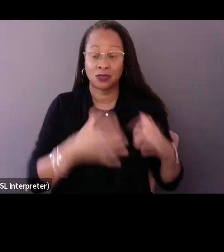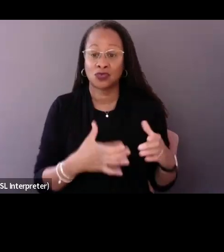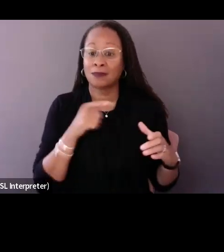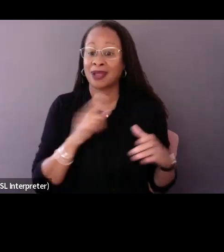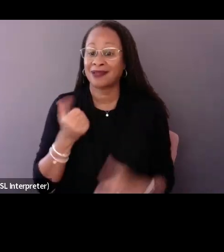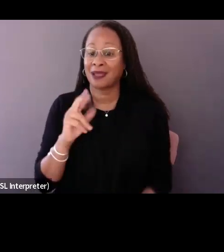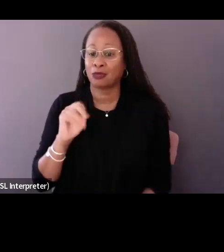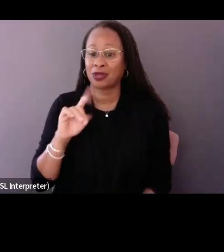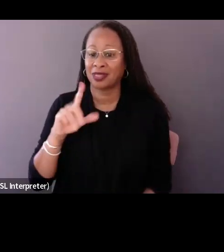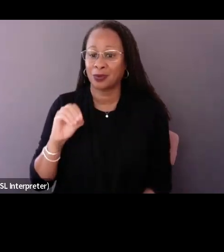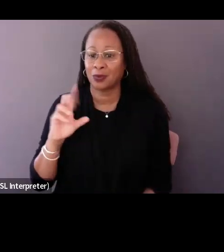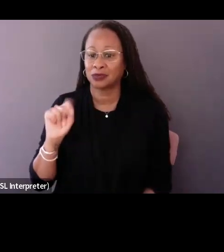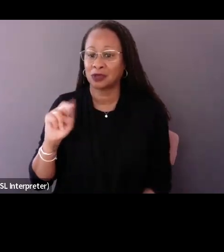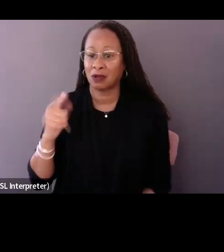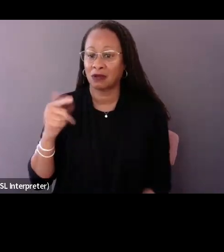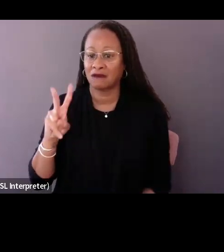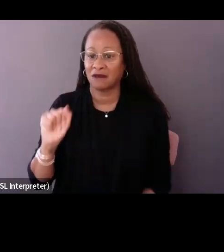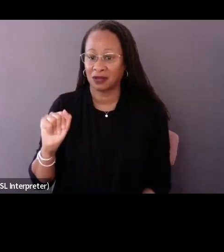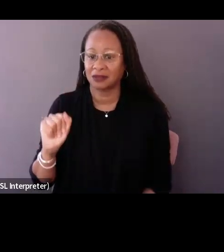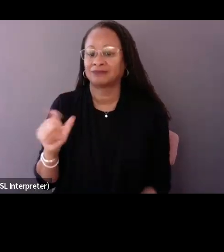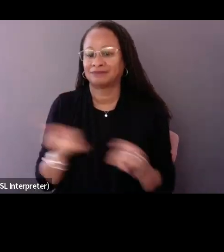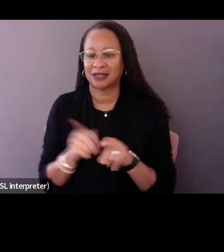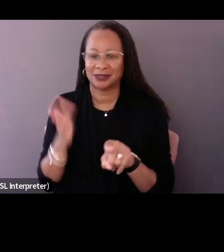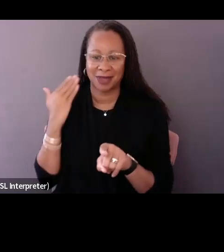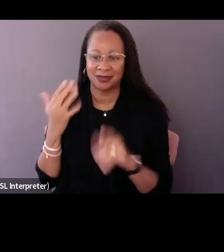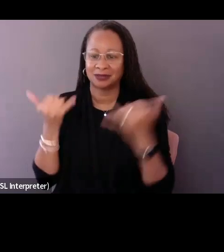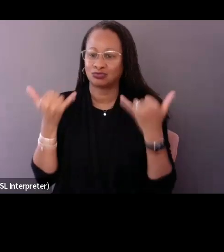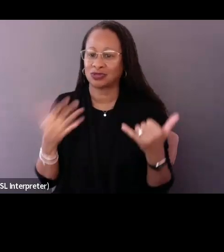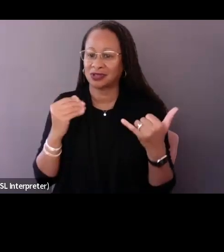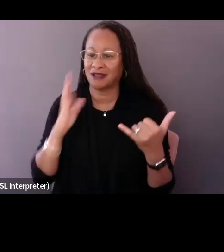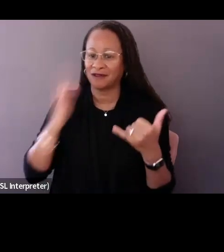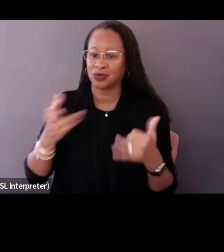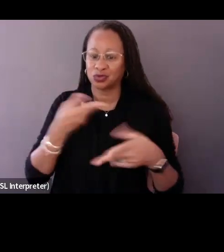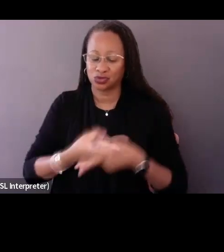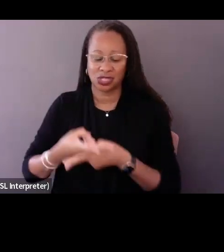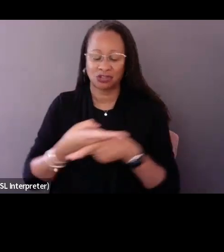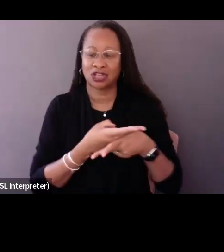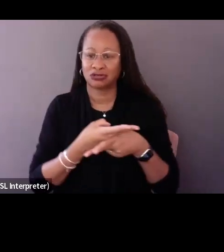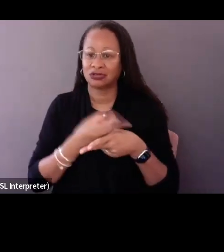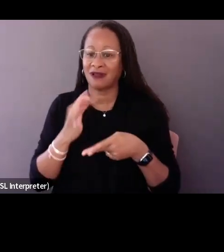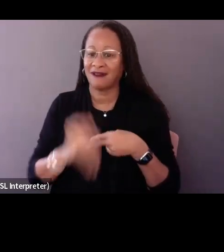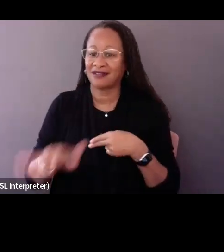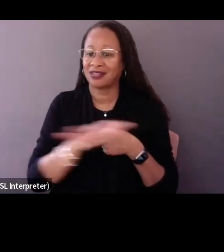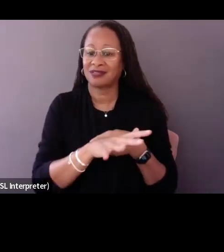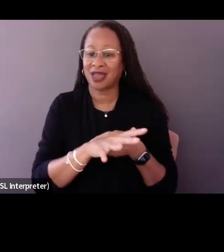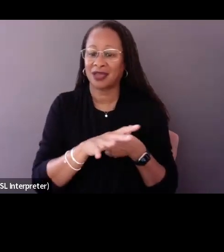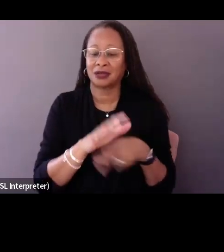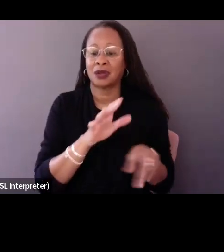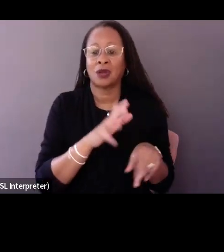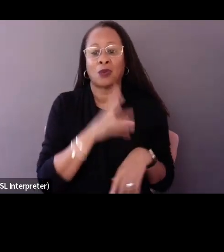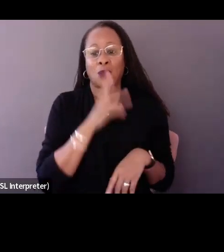the Gabrielino Tongva as the past, present, and future caretakers of the